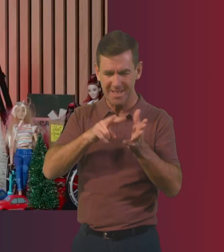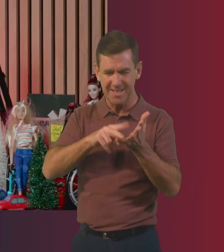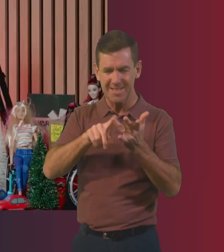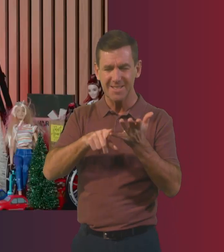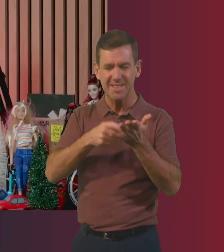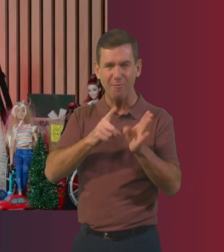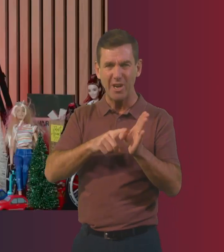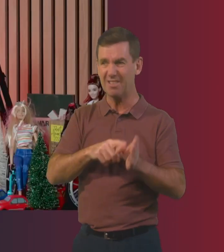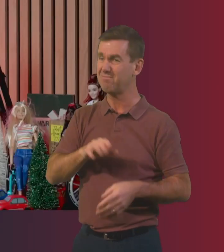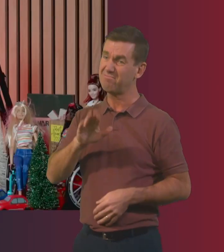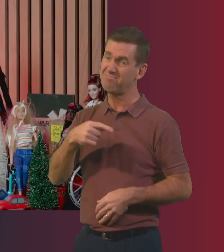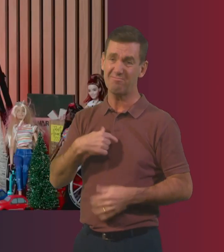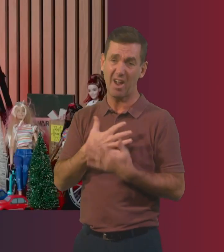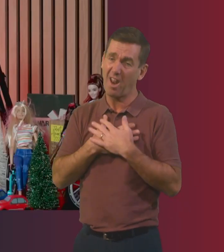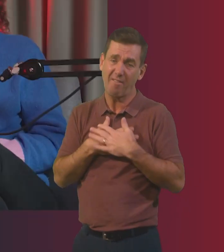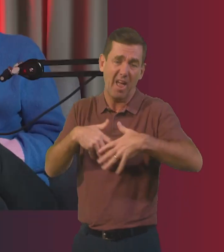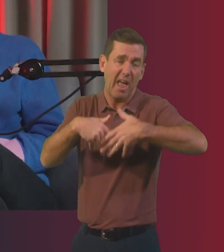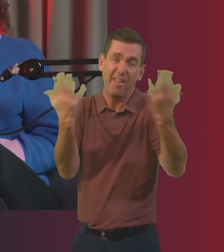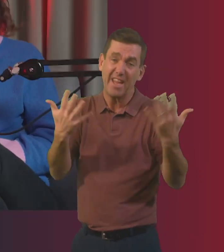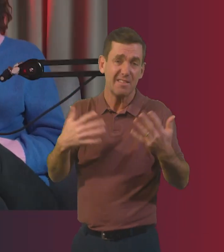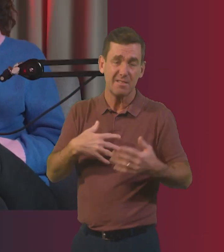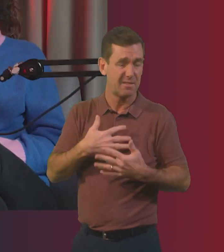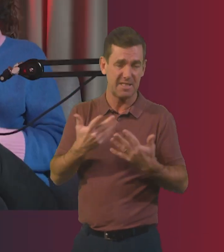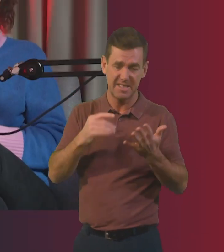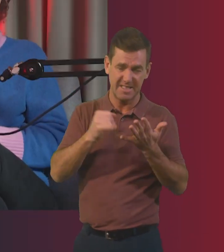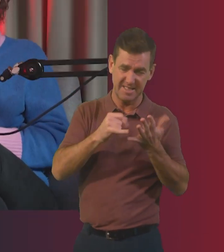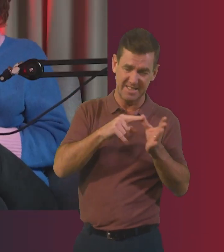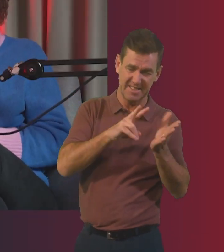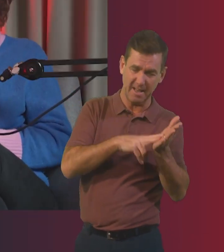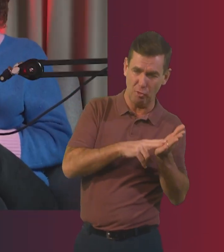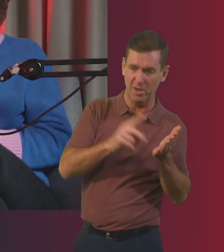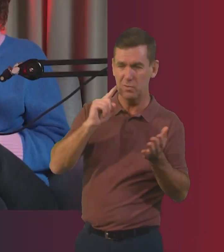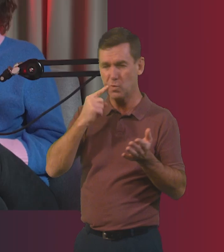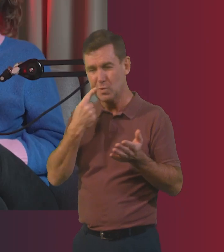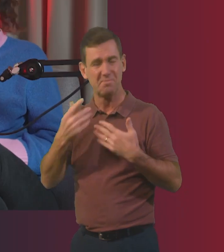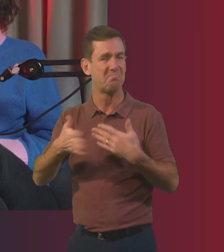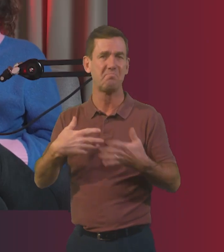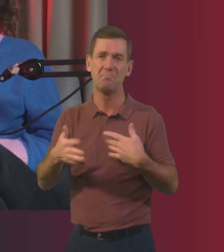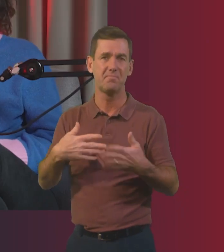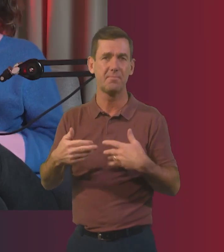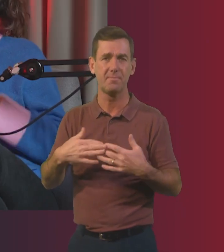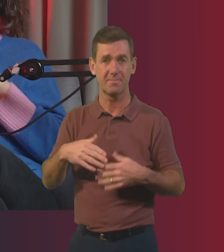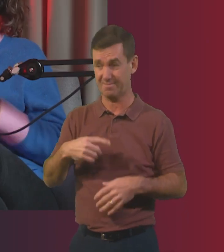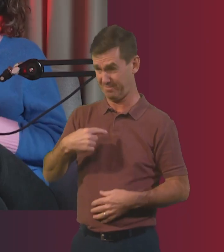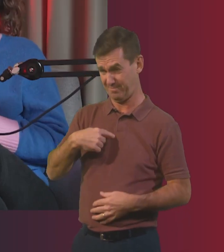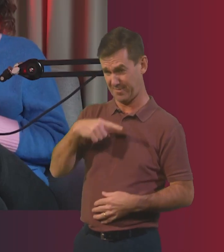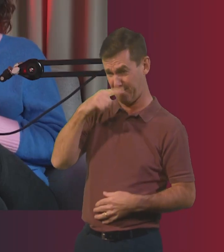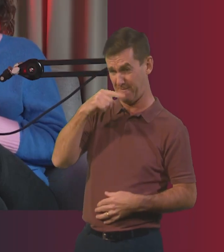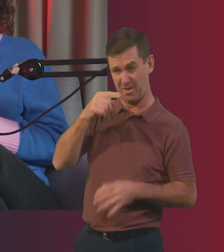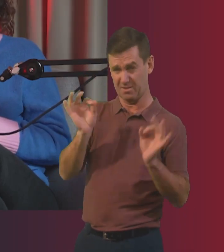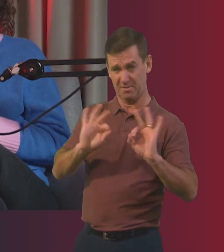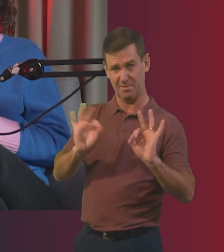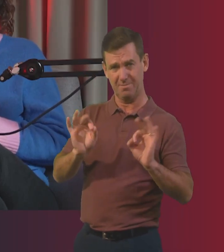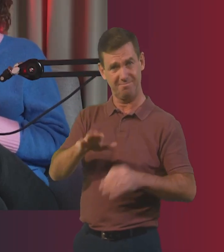that again. I love that. I just eat anything. I do. I'm not fussy. Well, you can just roll out. No, you don't even need to roll it out. Put out your